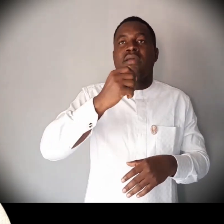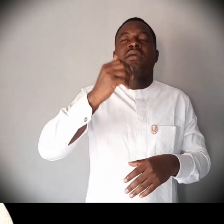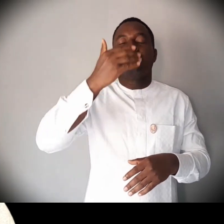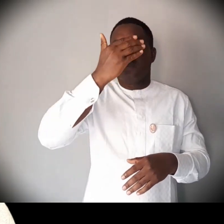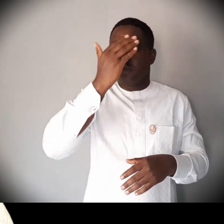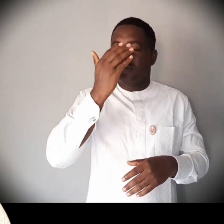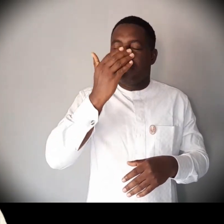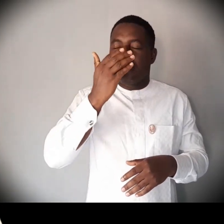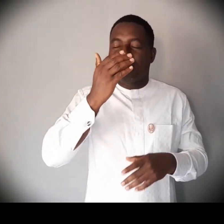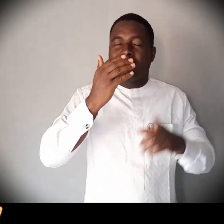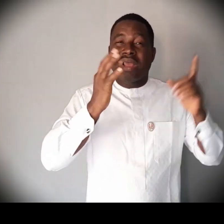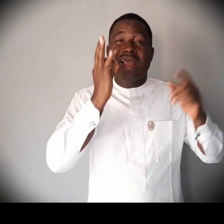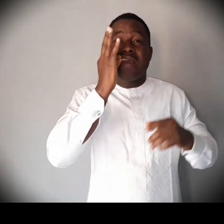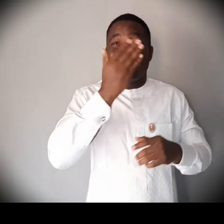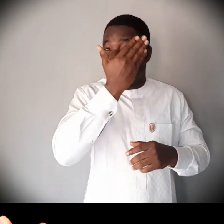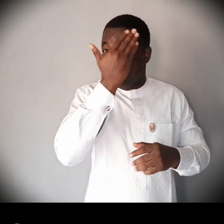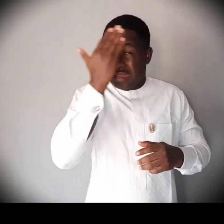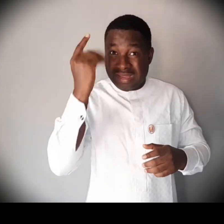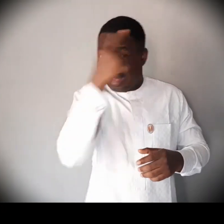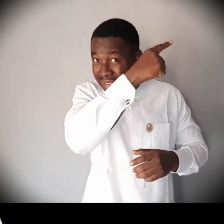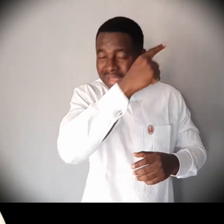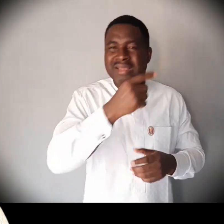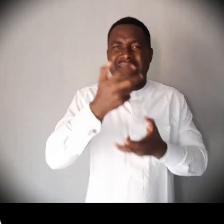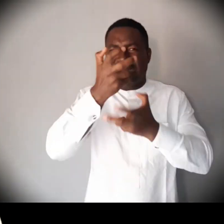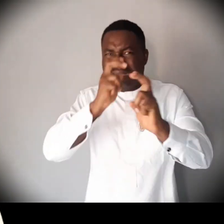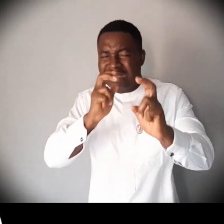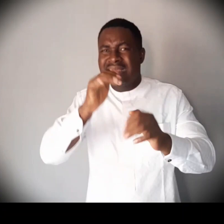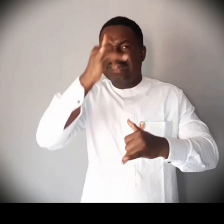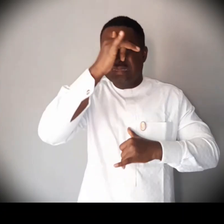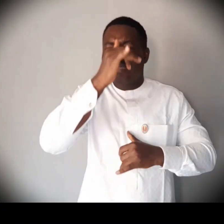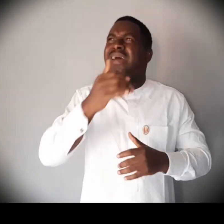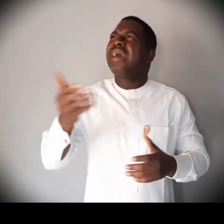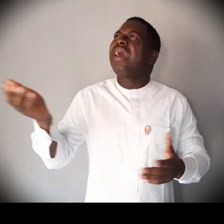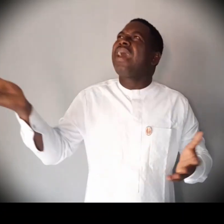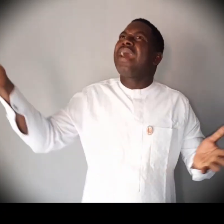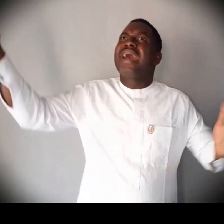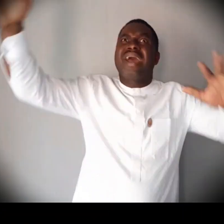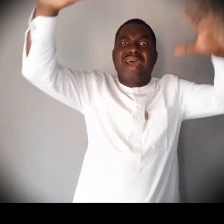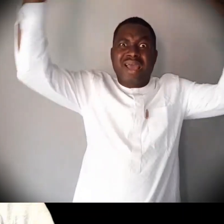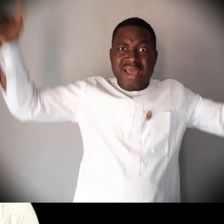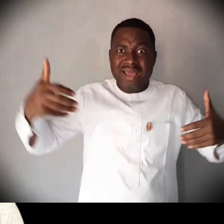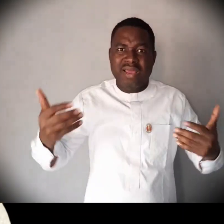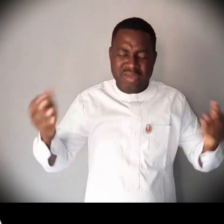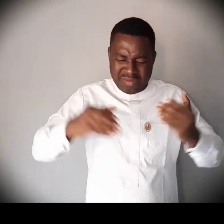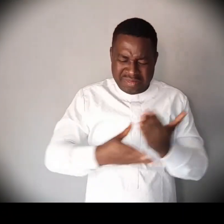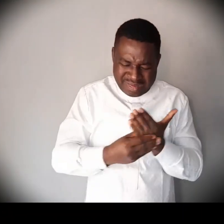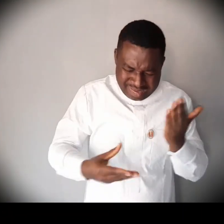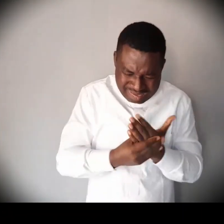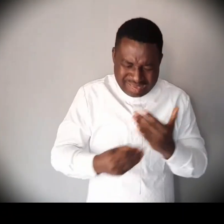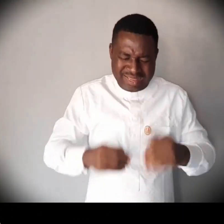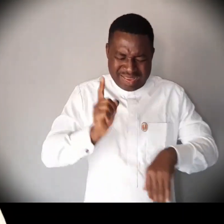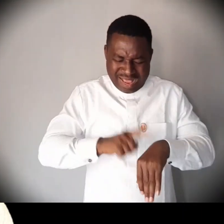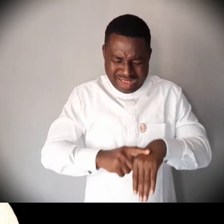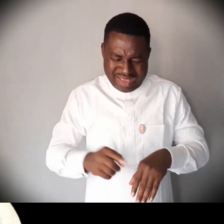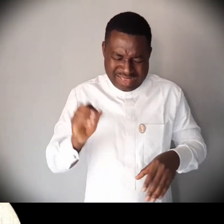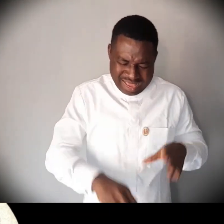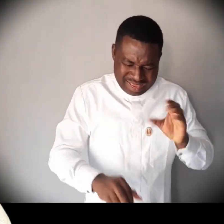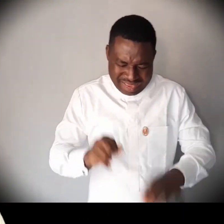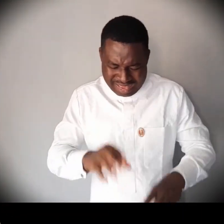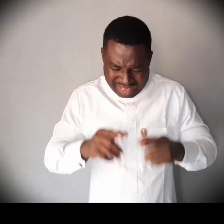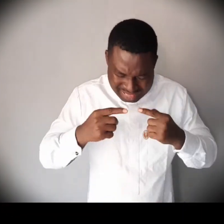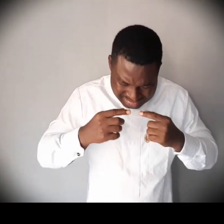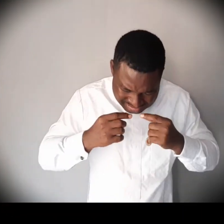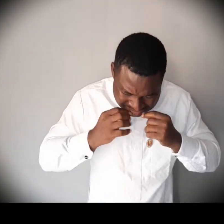in indigenous or rural communities in Africa and America? The promotion and spread of